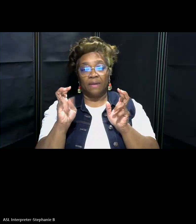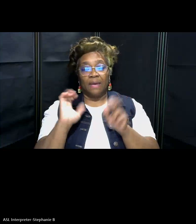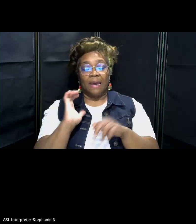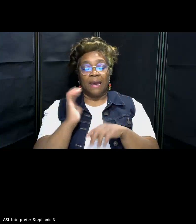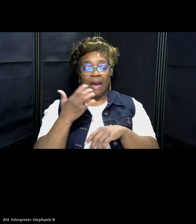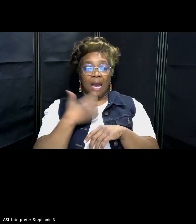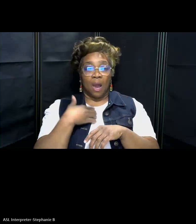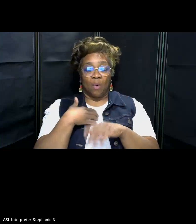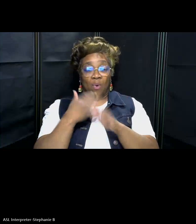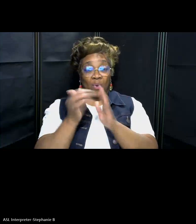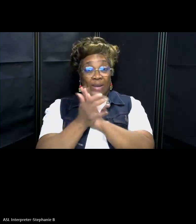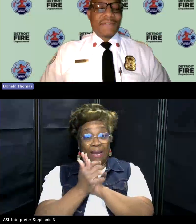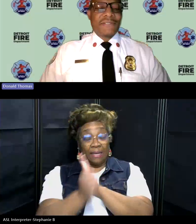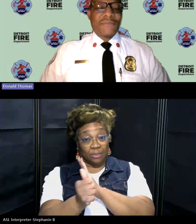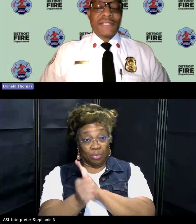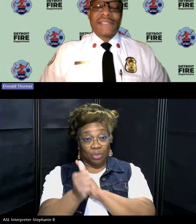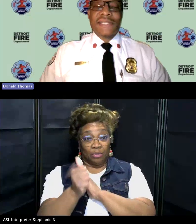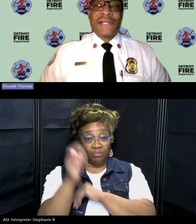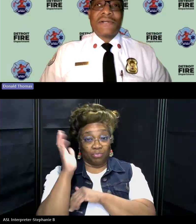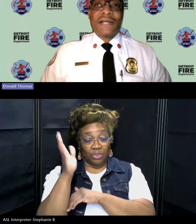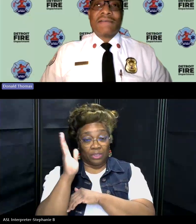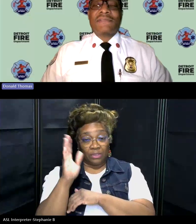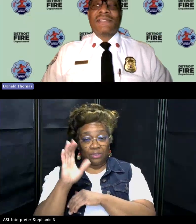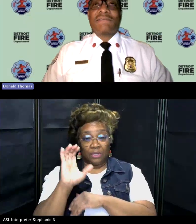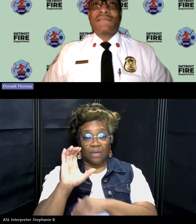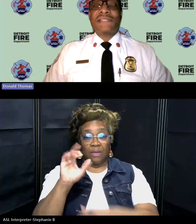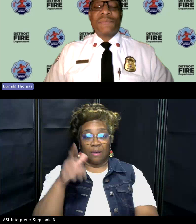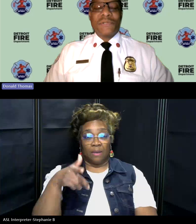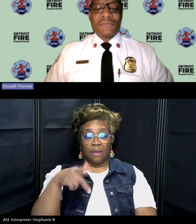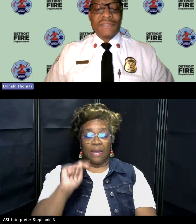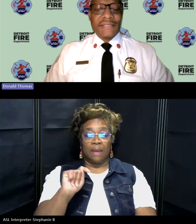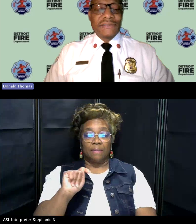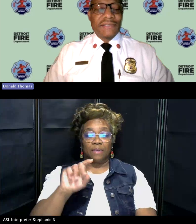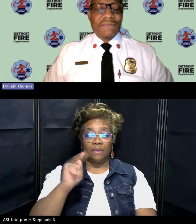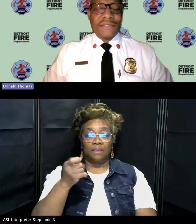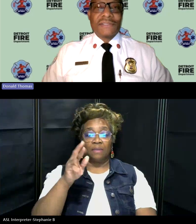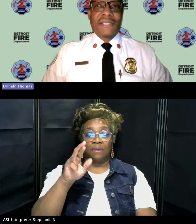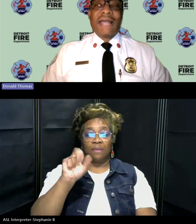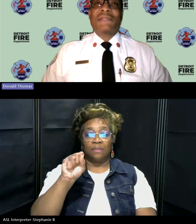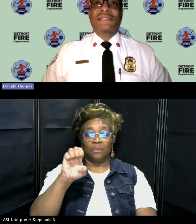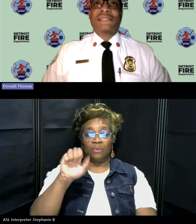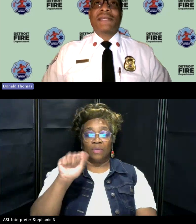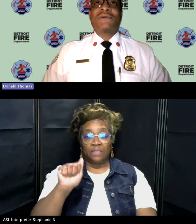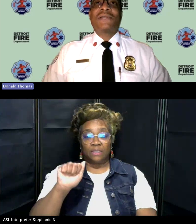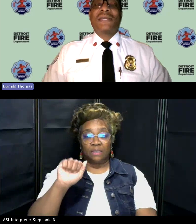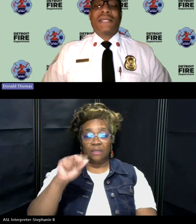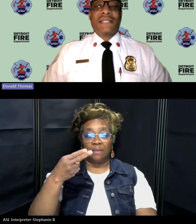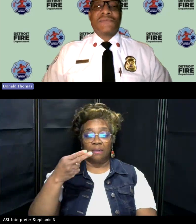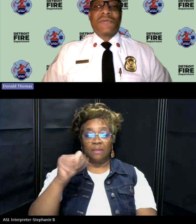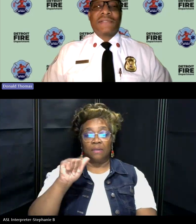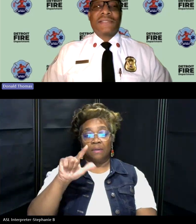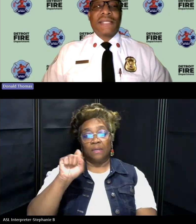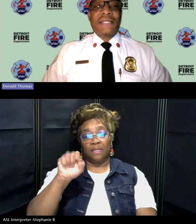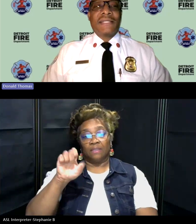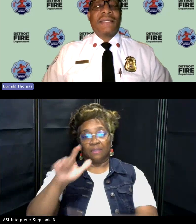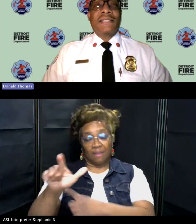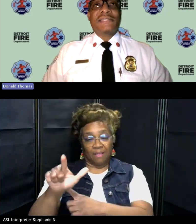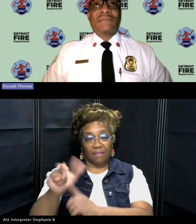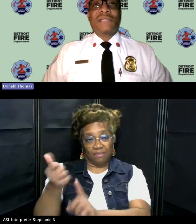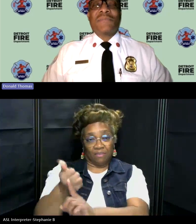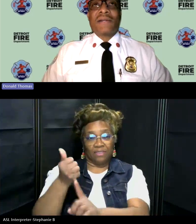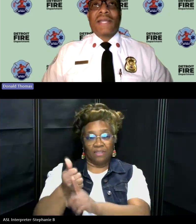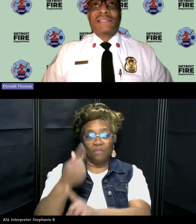this presentation is Captain Teresa Hassel of DFD's Community Relations Division. Captain Hassel is one of the